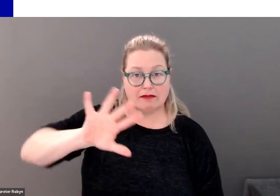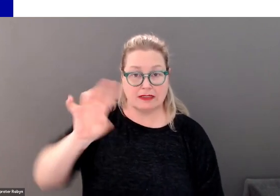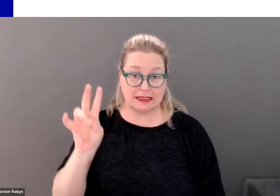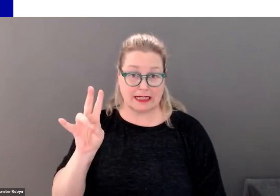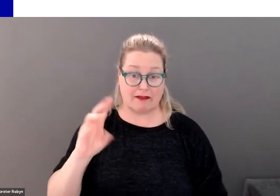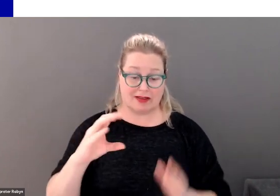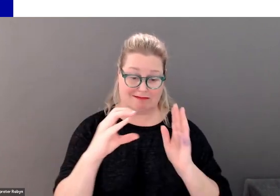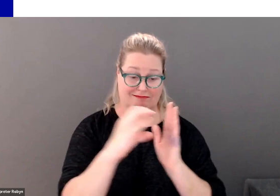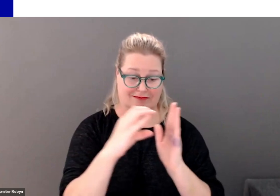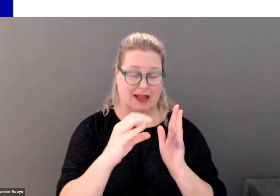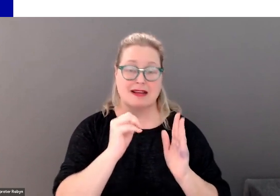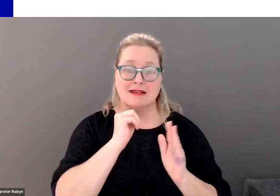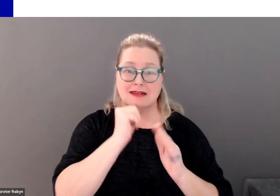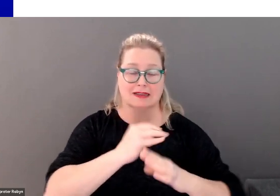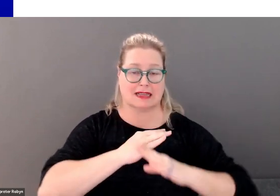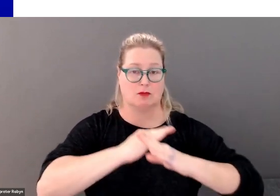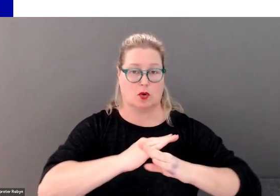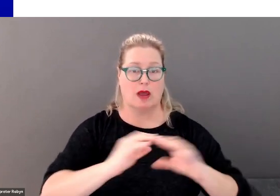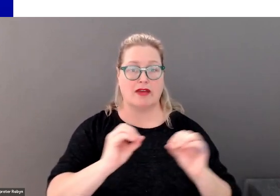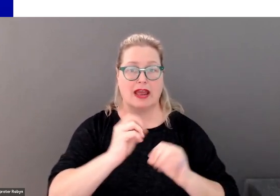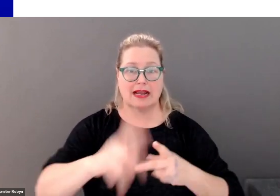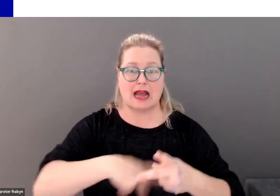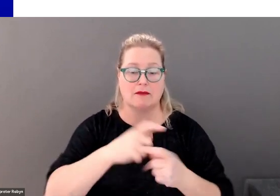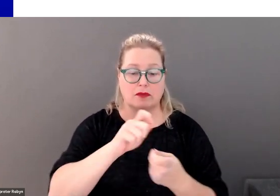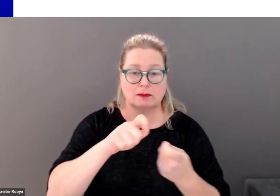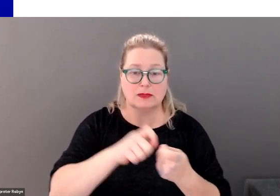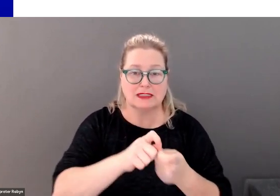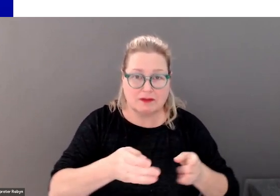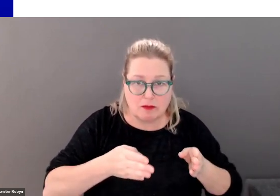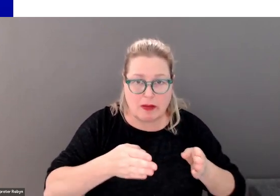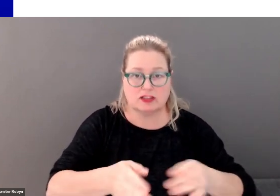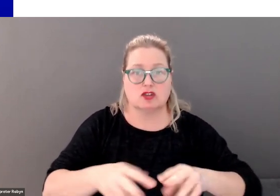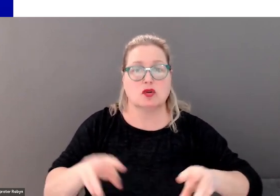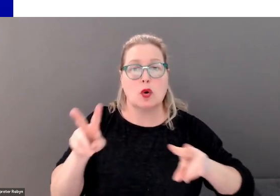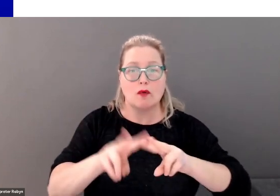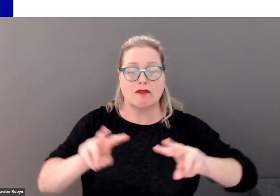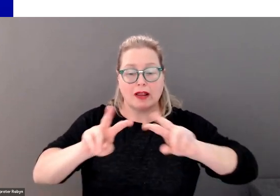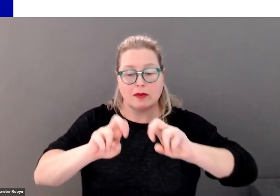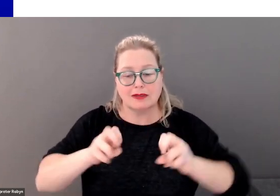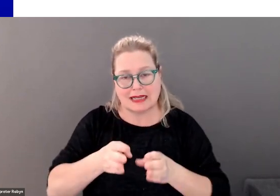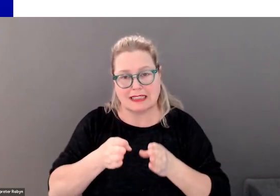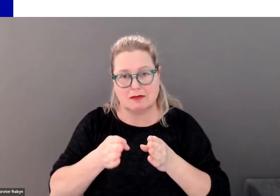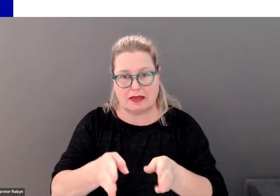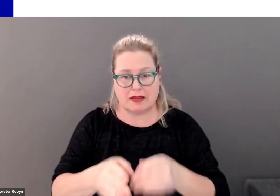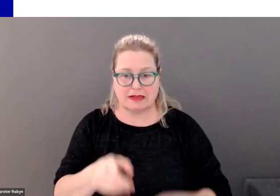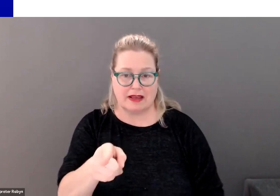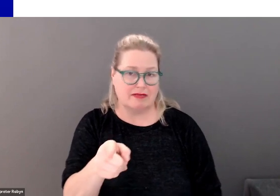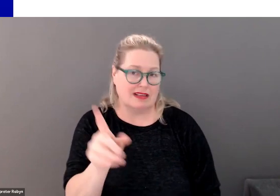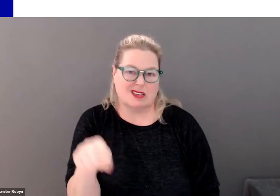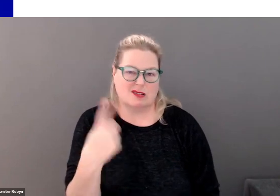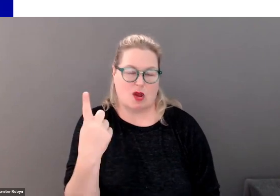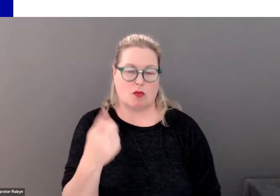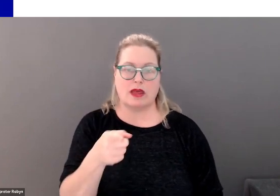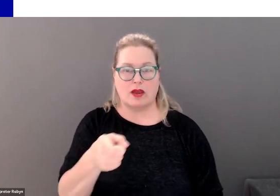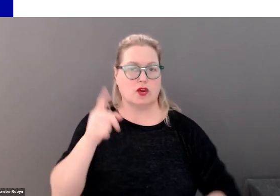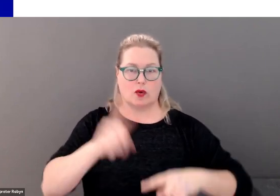any specific measures or value assessment methods. It only prohibits the discriminatory use of a value assessment